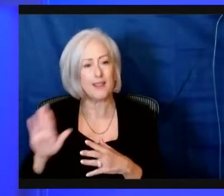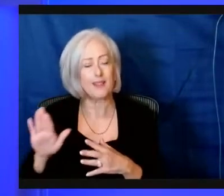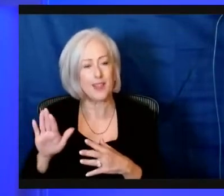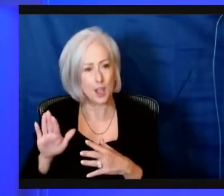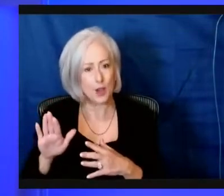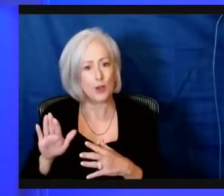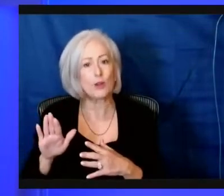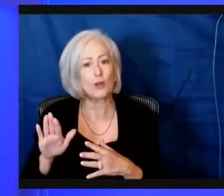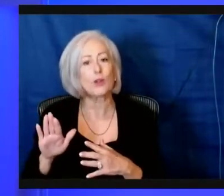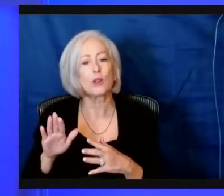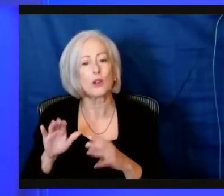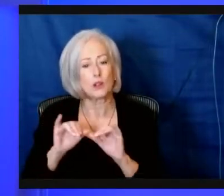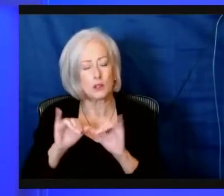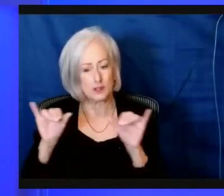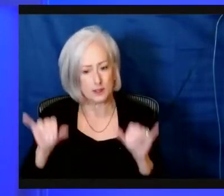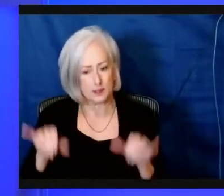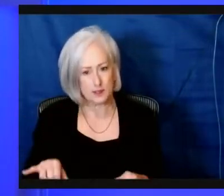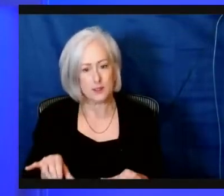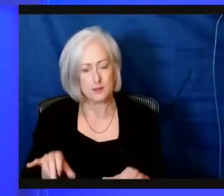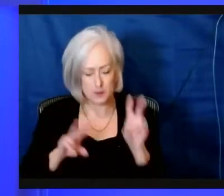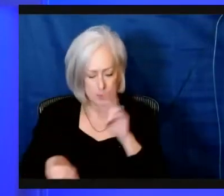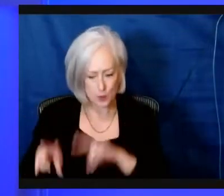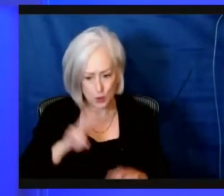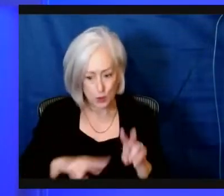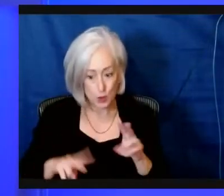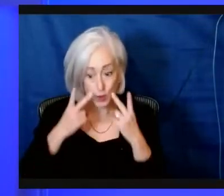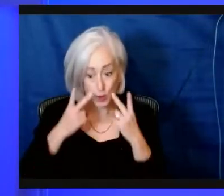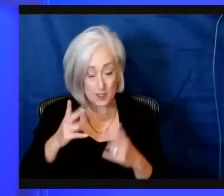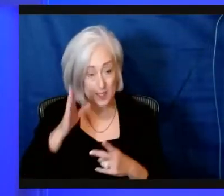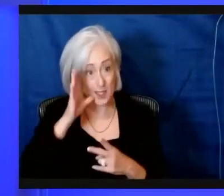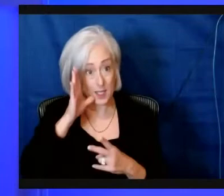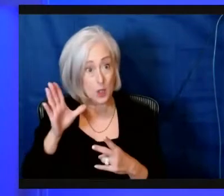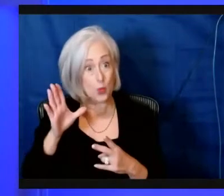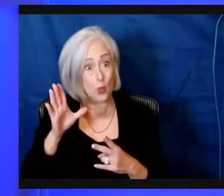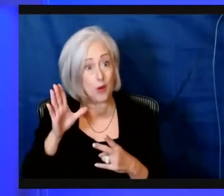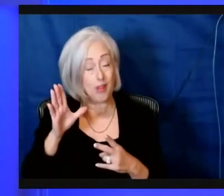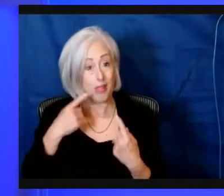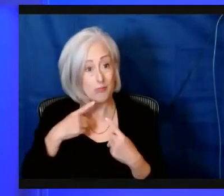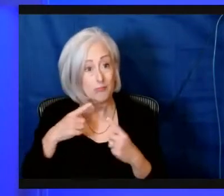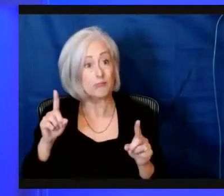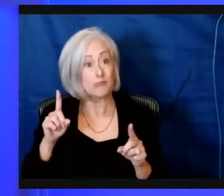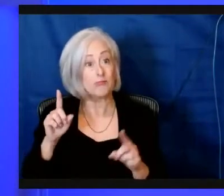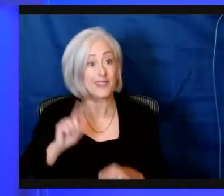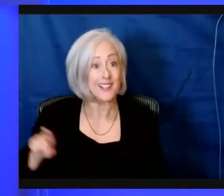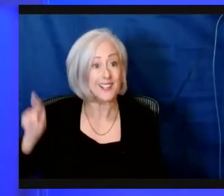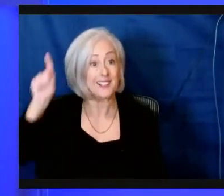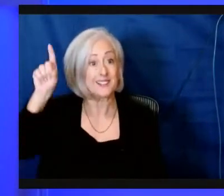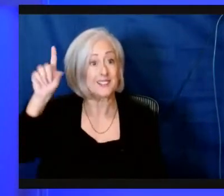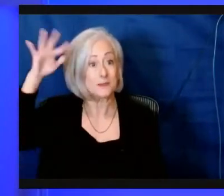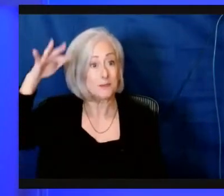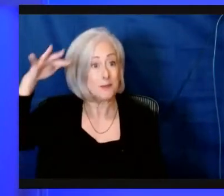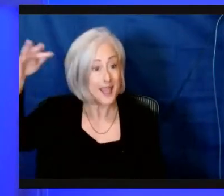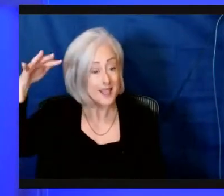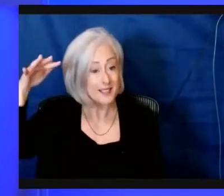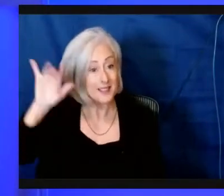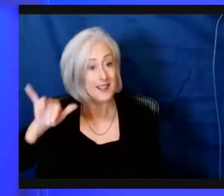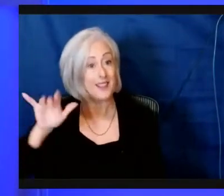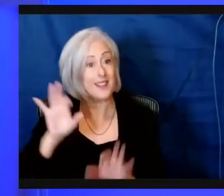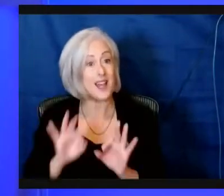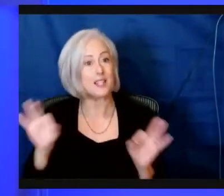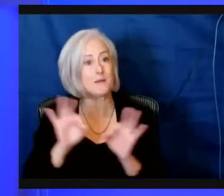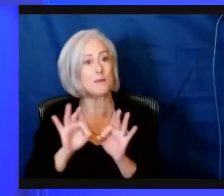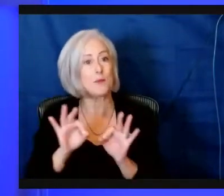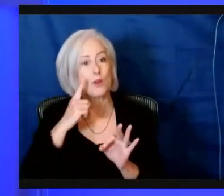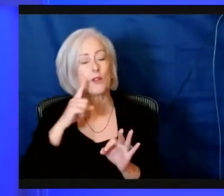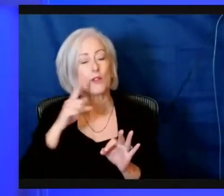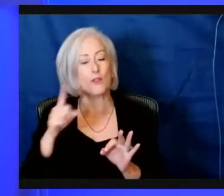female reproductive system to work in space, as it's very important in the development of or maintenance